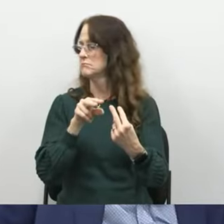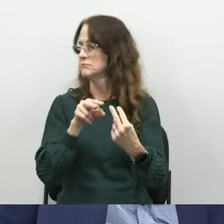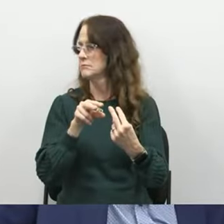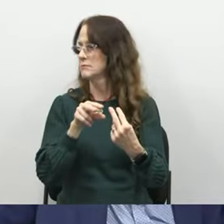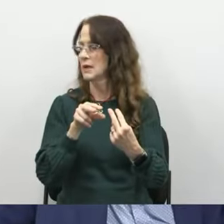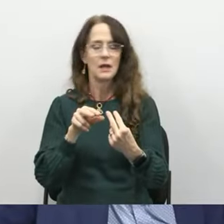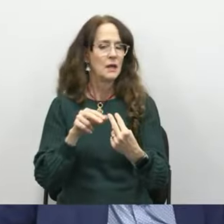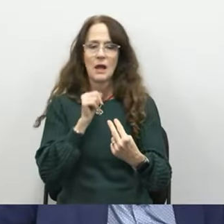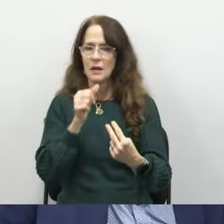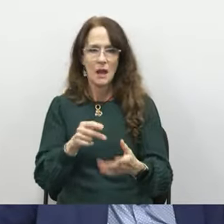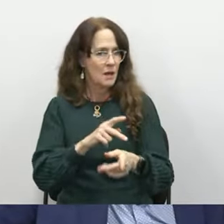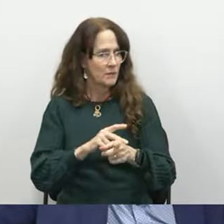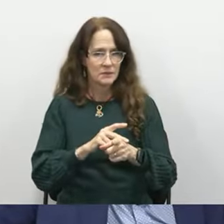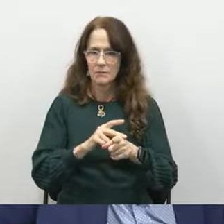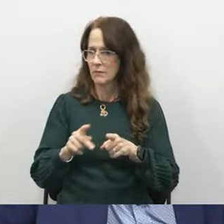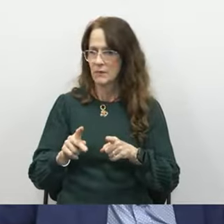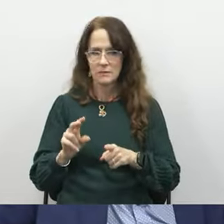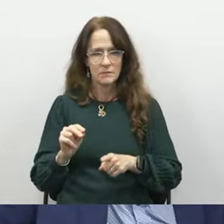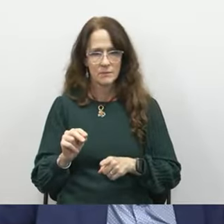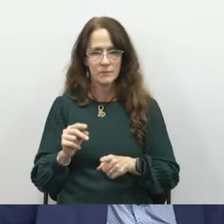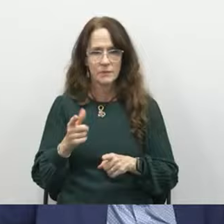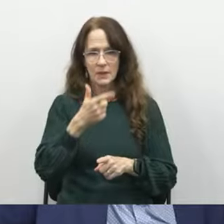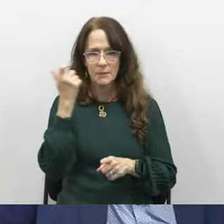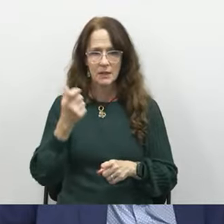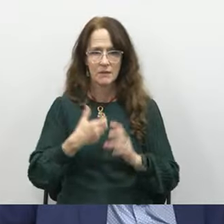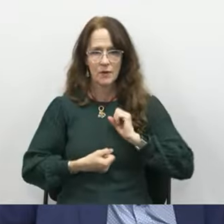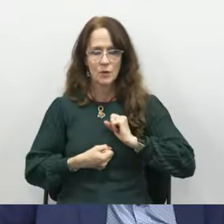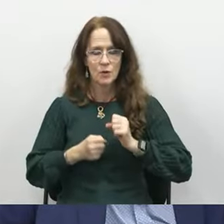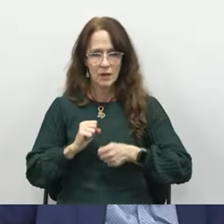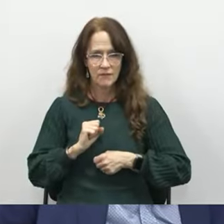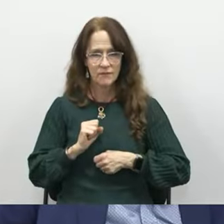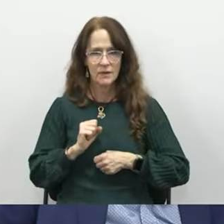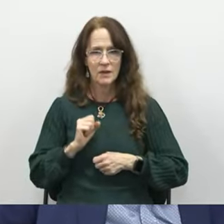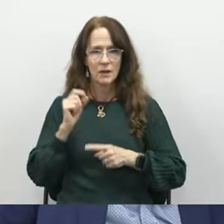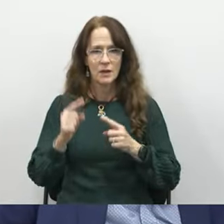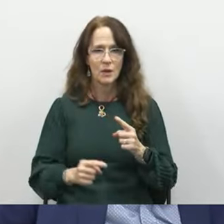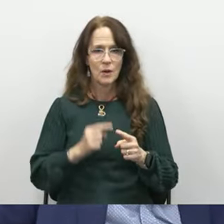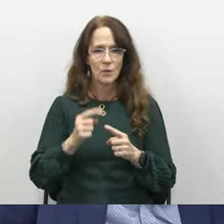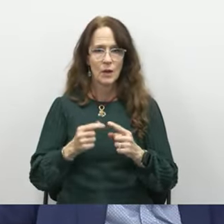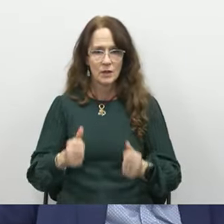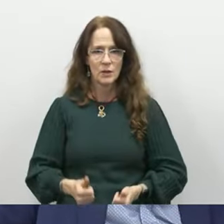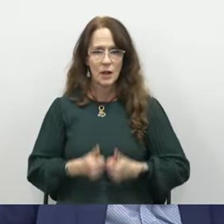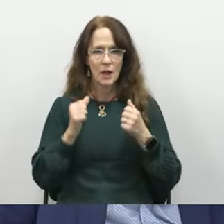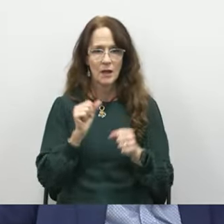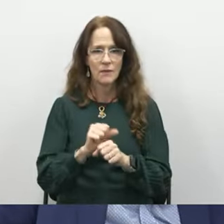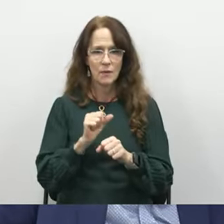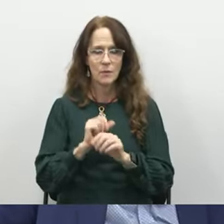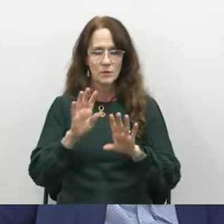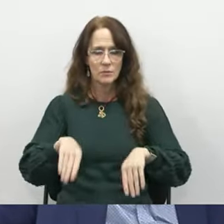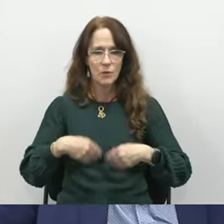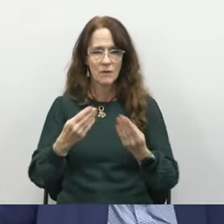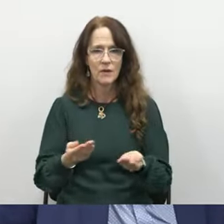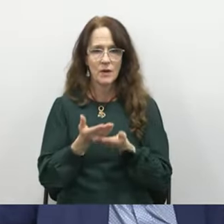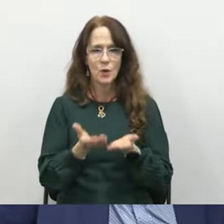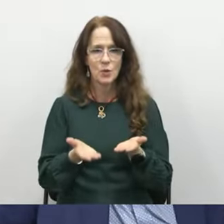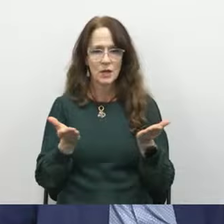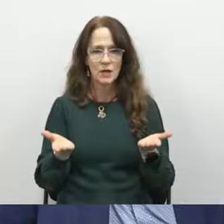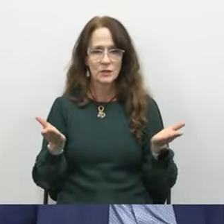a lack of professionalism, but from grief. When your life's work has been about providing